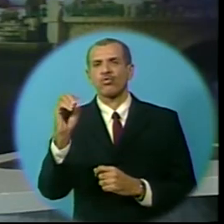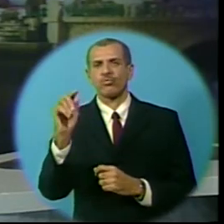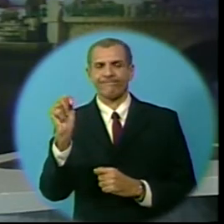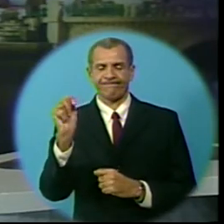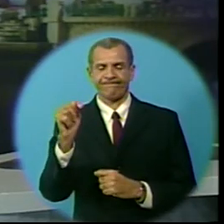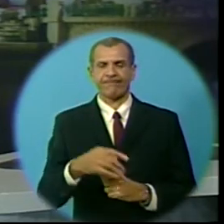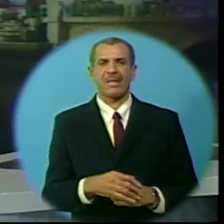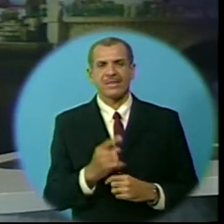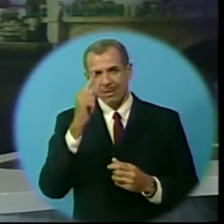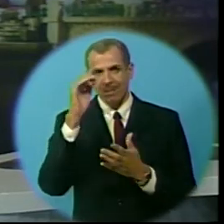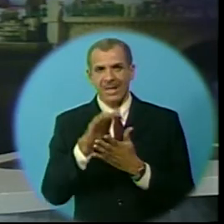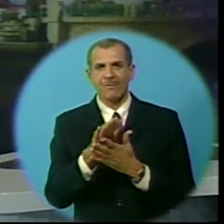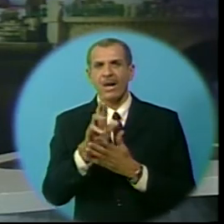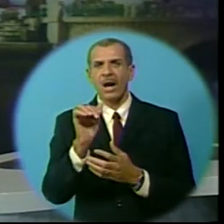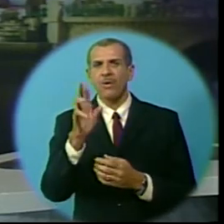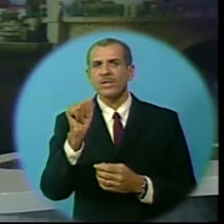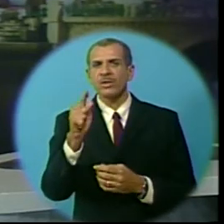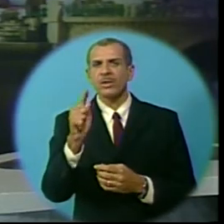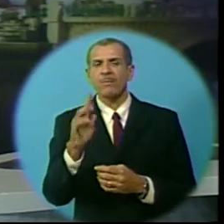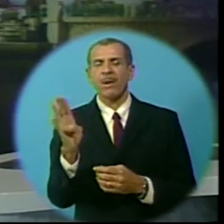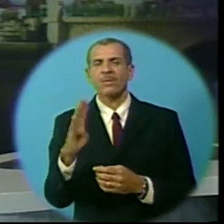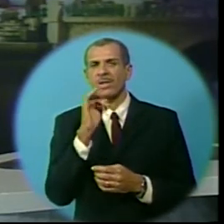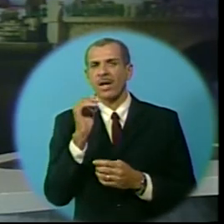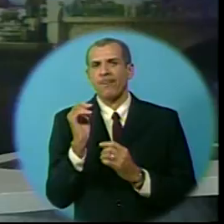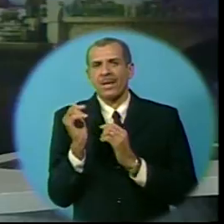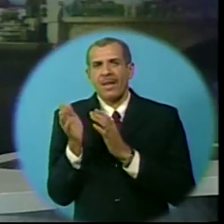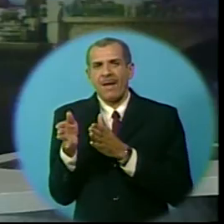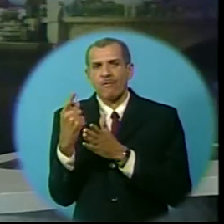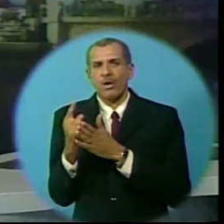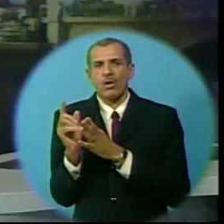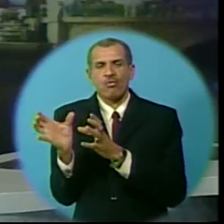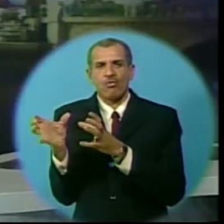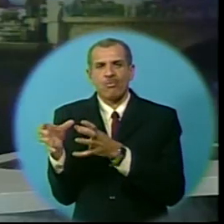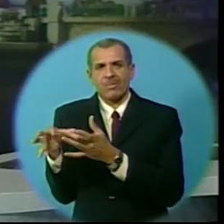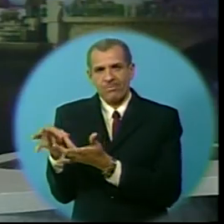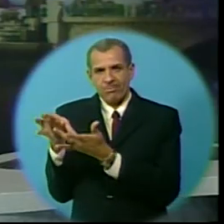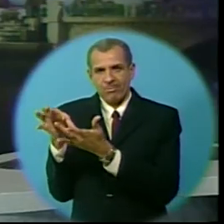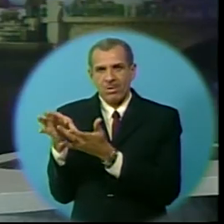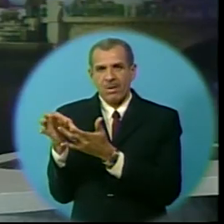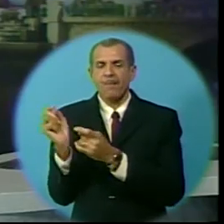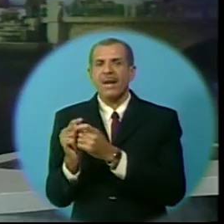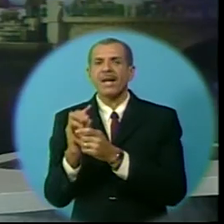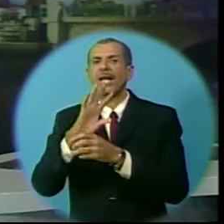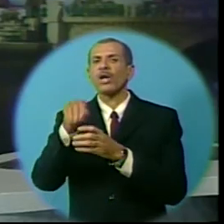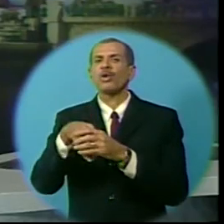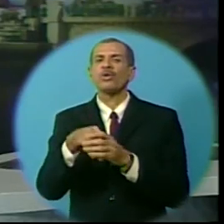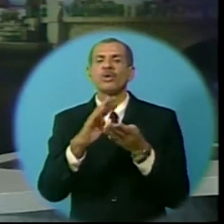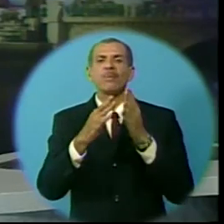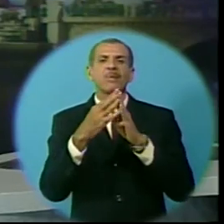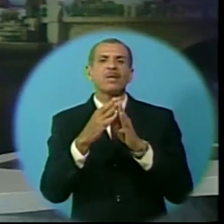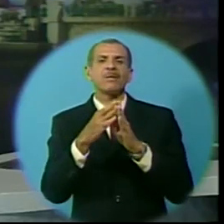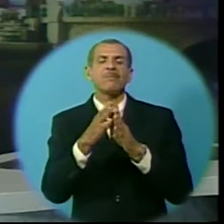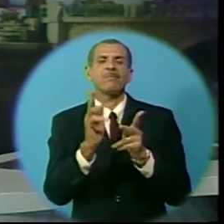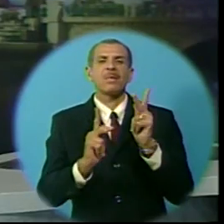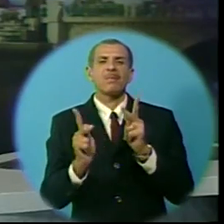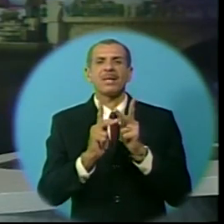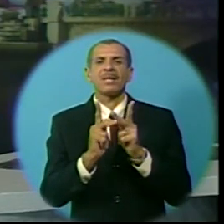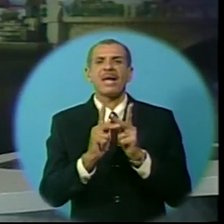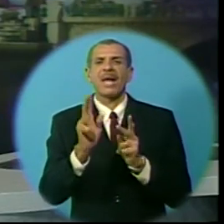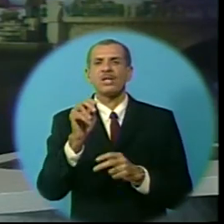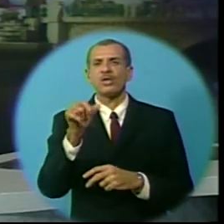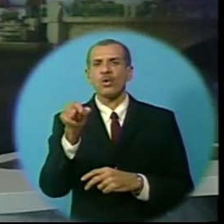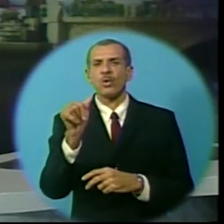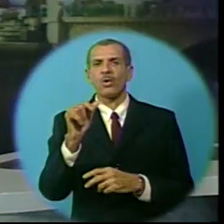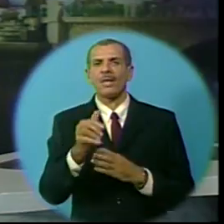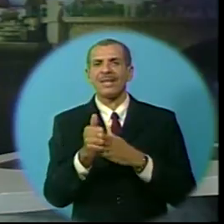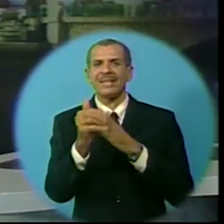believes rescuing Barbados should not be left up to a special group. He wants to see the inclusion of community practitioners, NGO